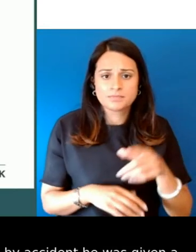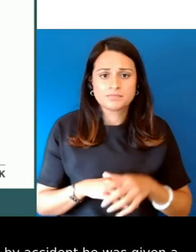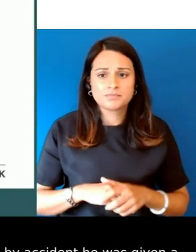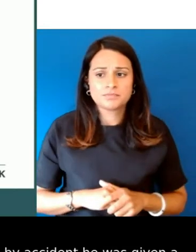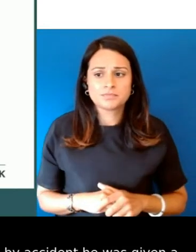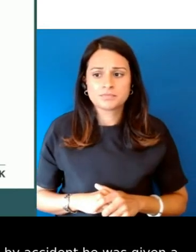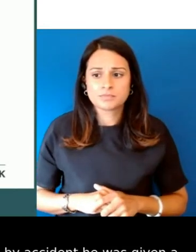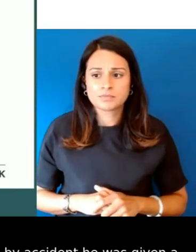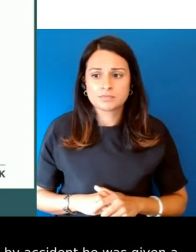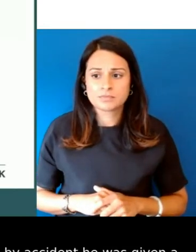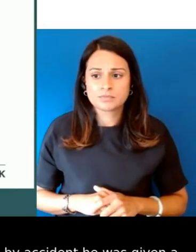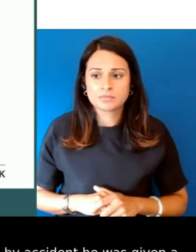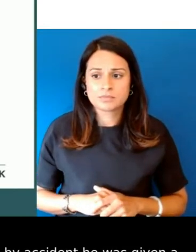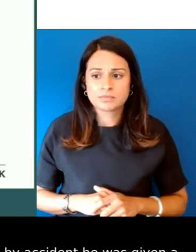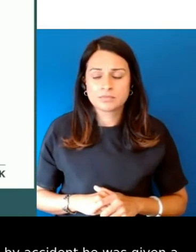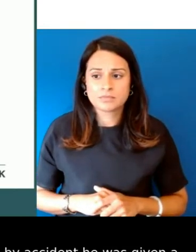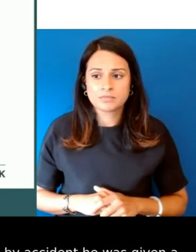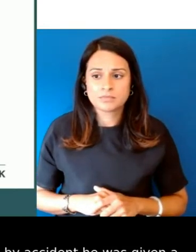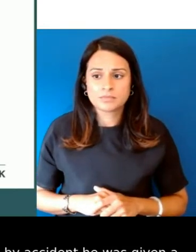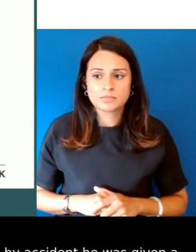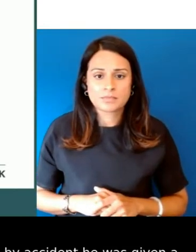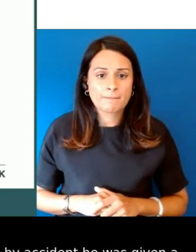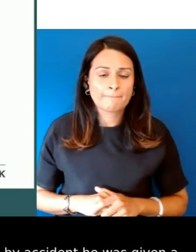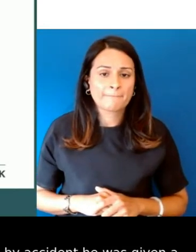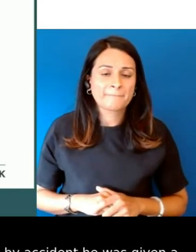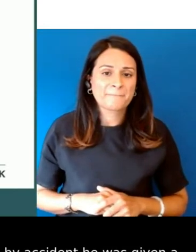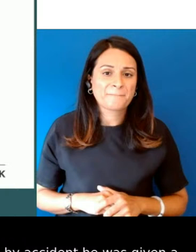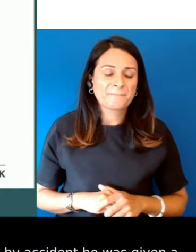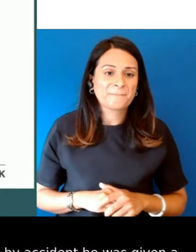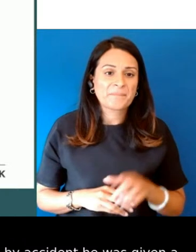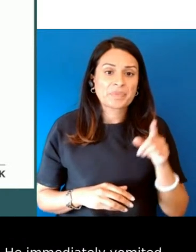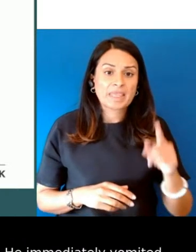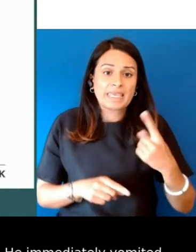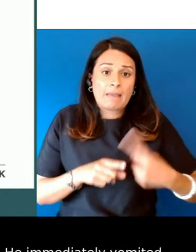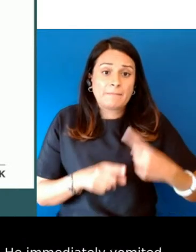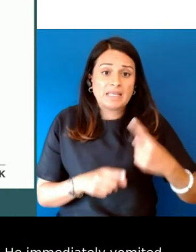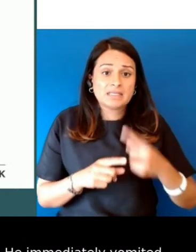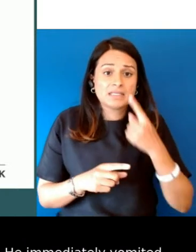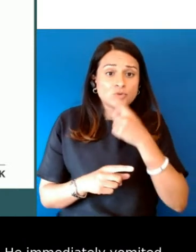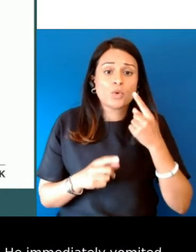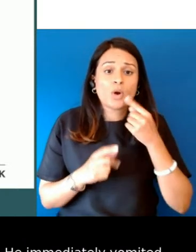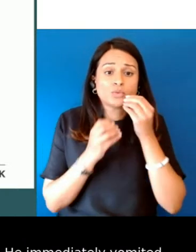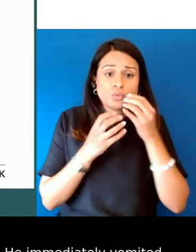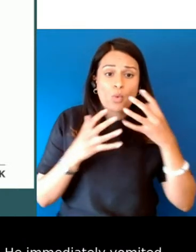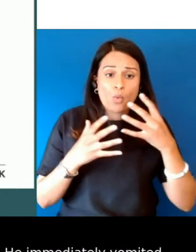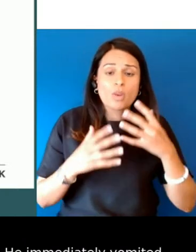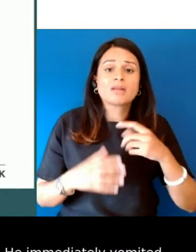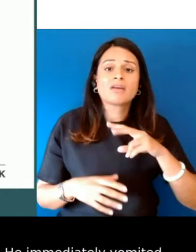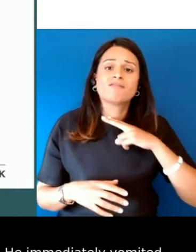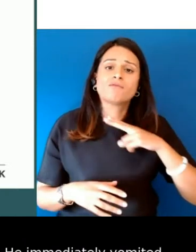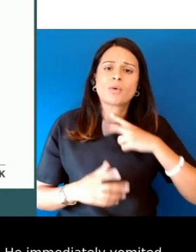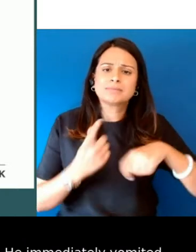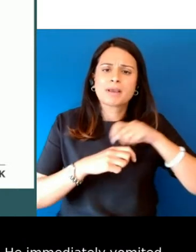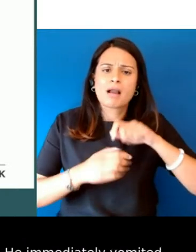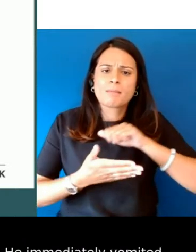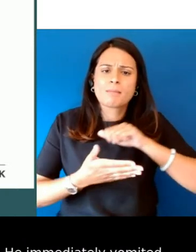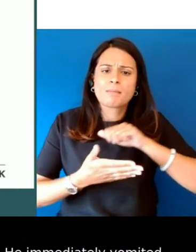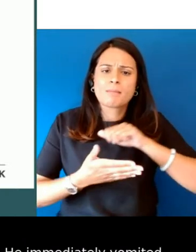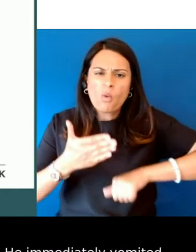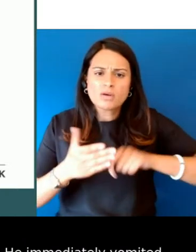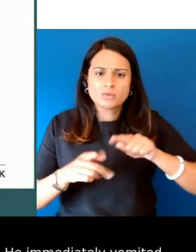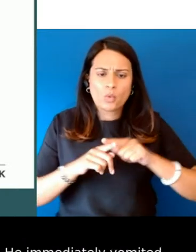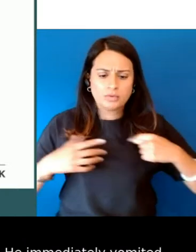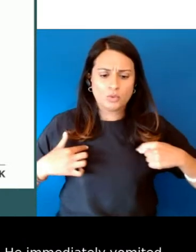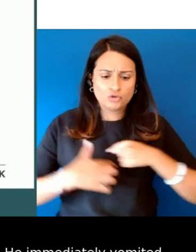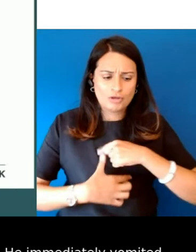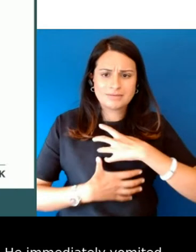he immediately vomited he developed swollen lips and a horse voice and felt a feeling of a tight chest as well